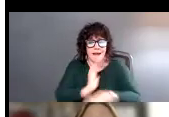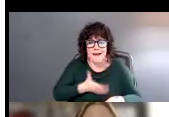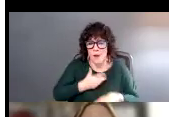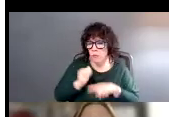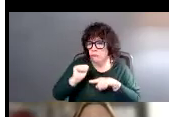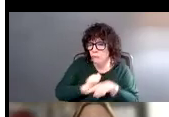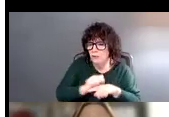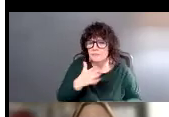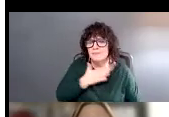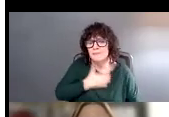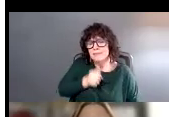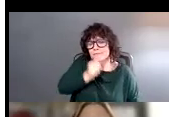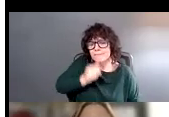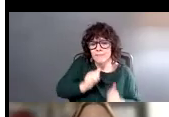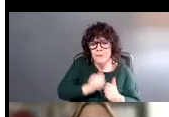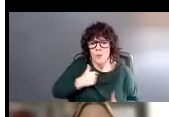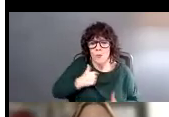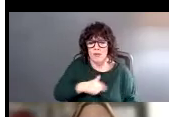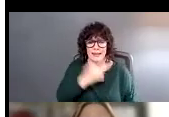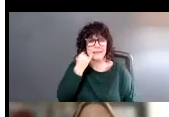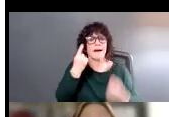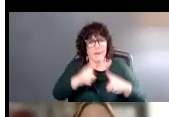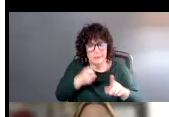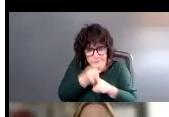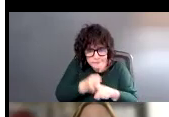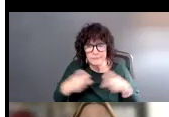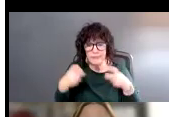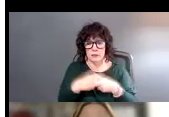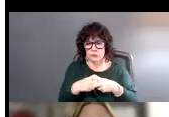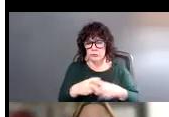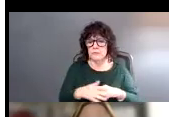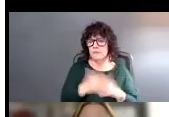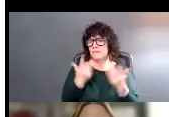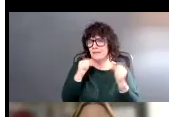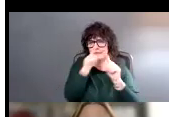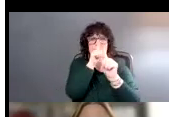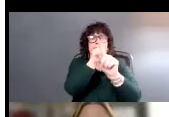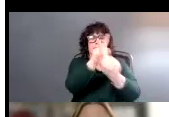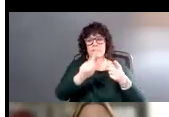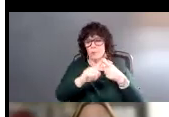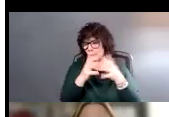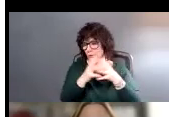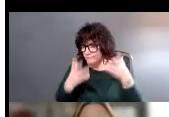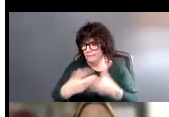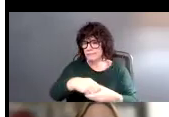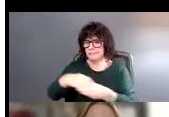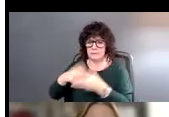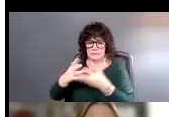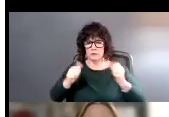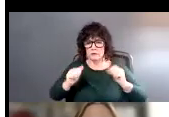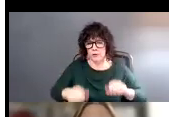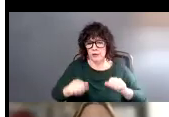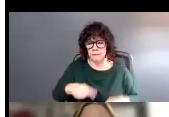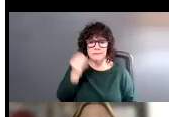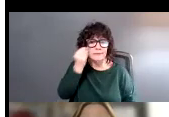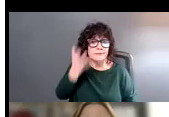Please let us know if you have any other language or access needs. When we are sharing screens, you will see the slides